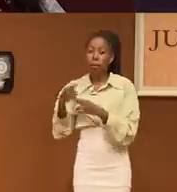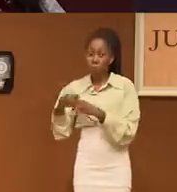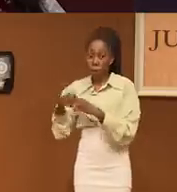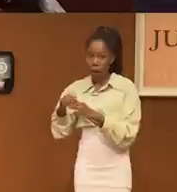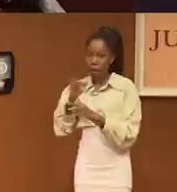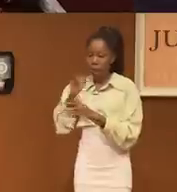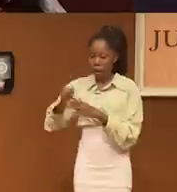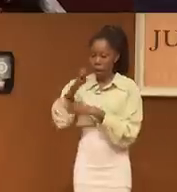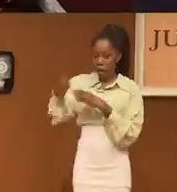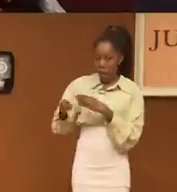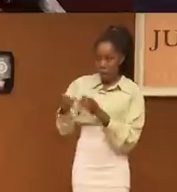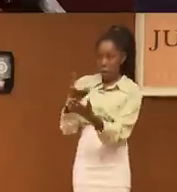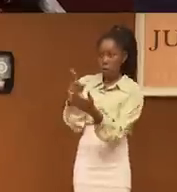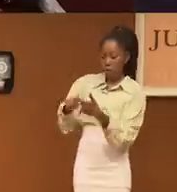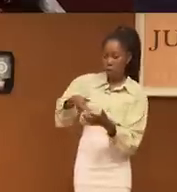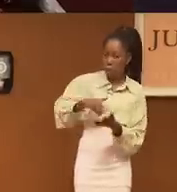in that. It was